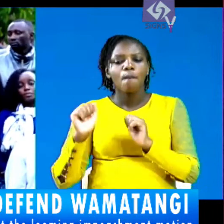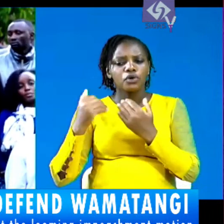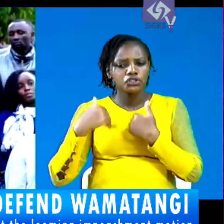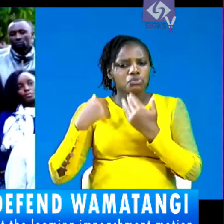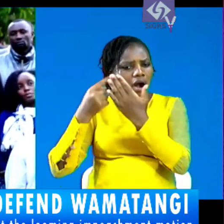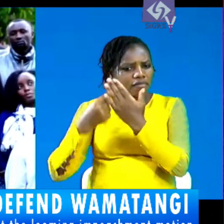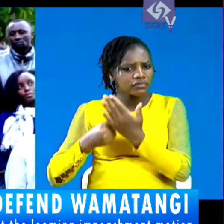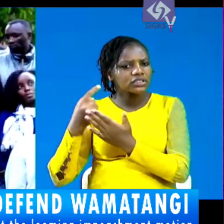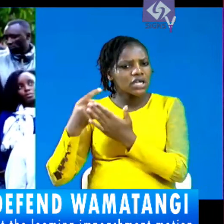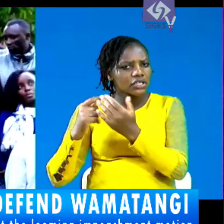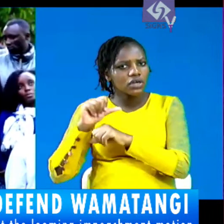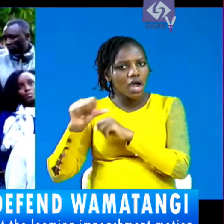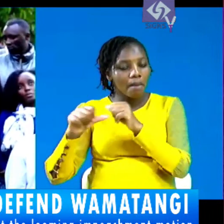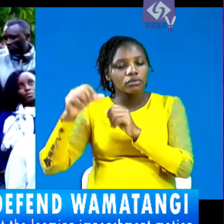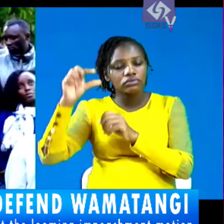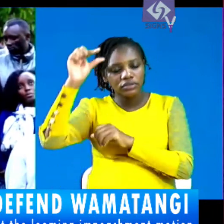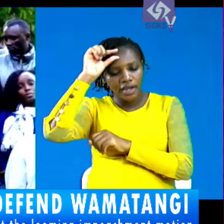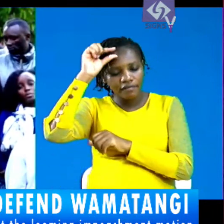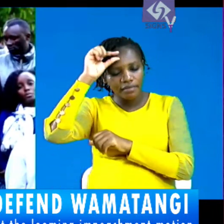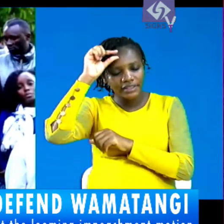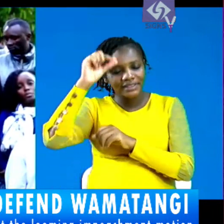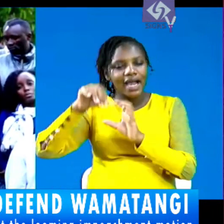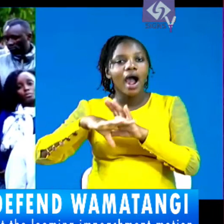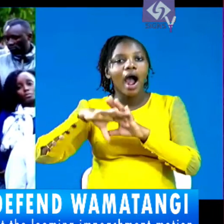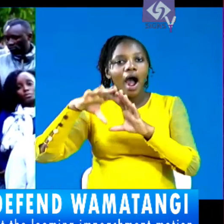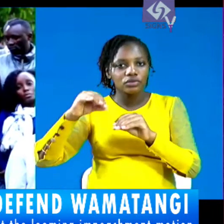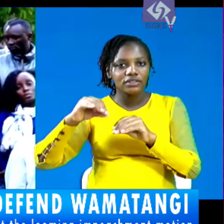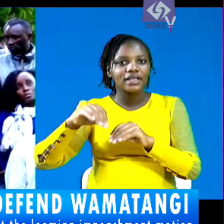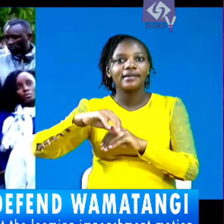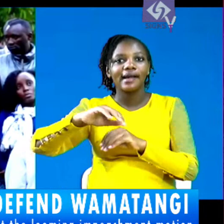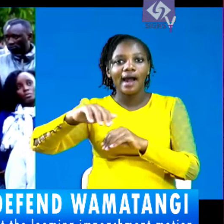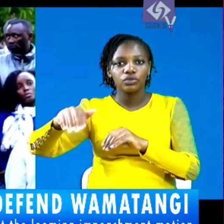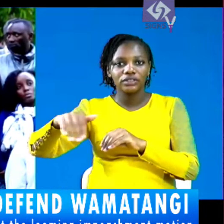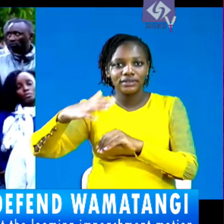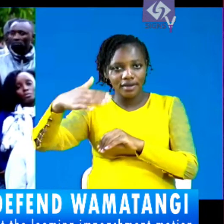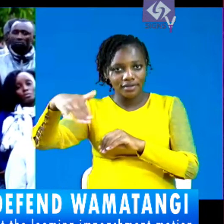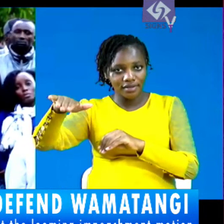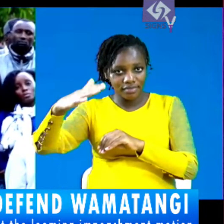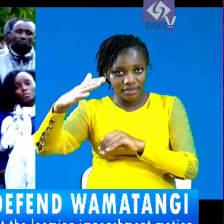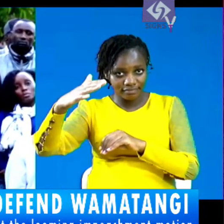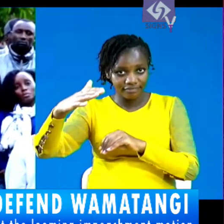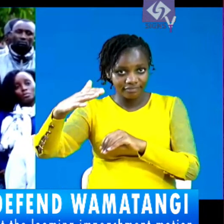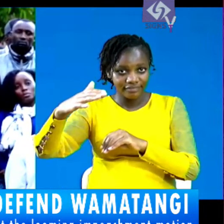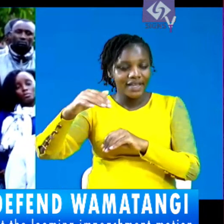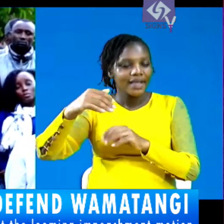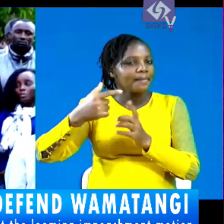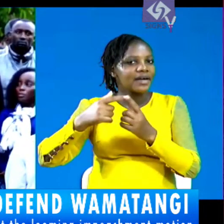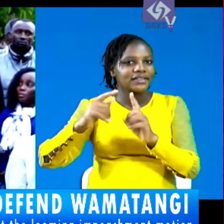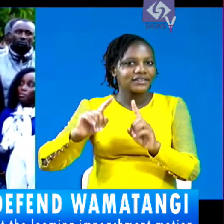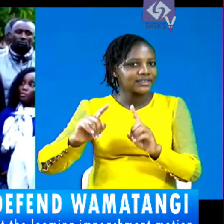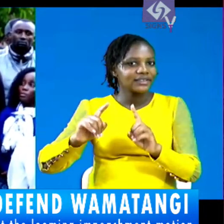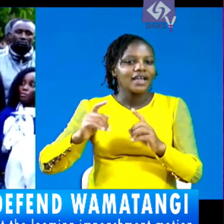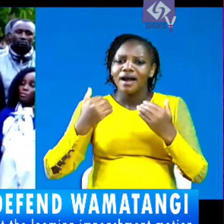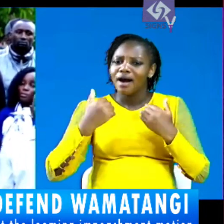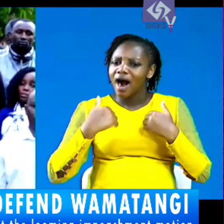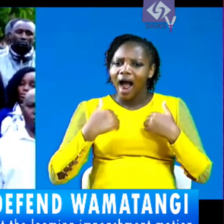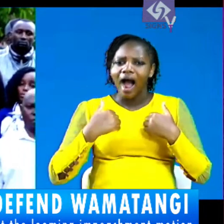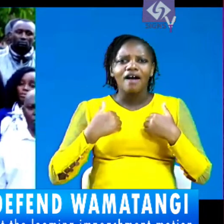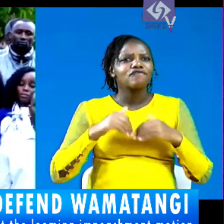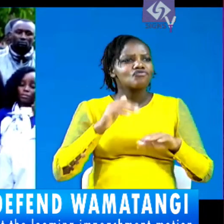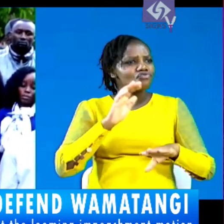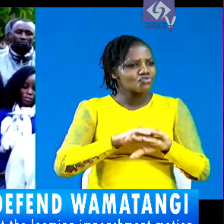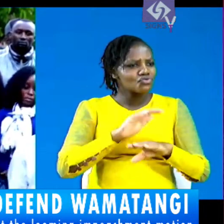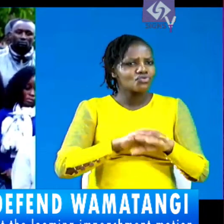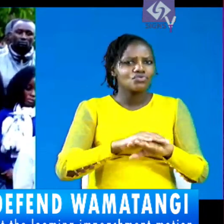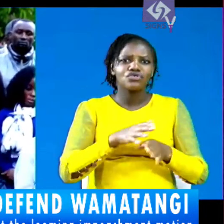discussions about the government outside the county assembly. Yet, we have proper